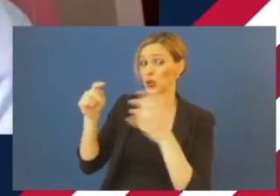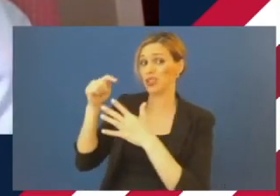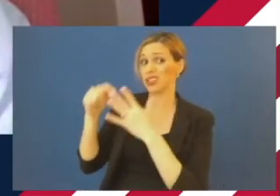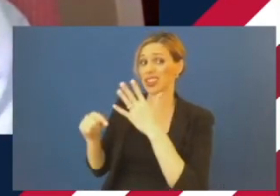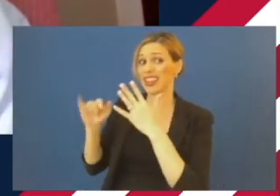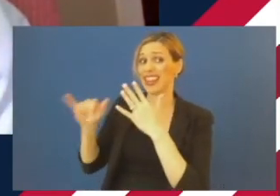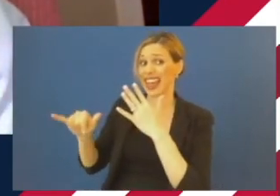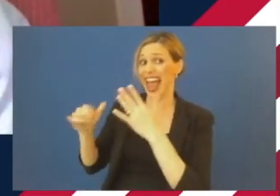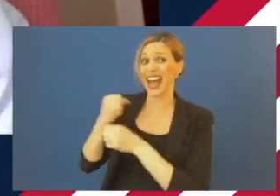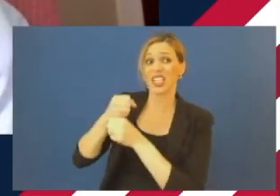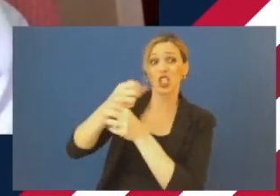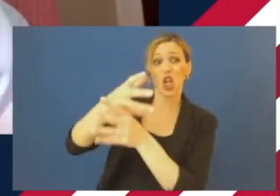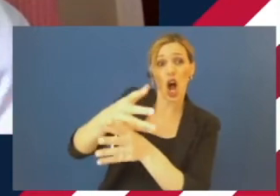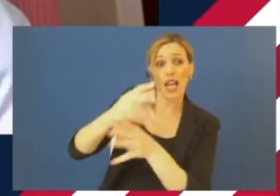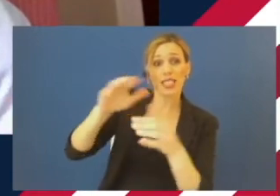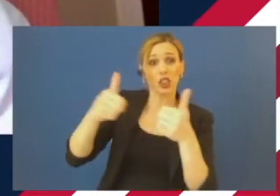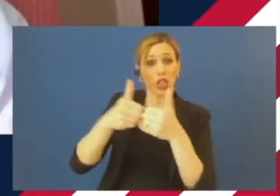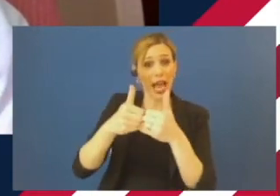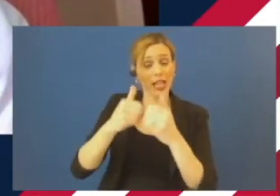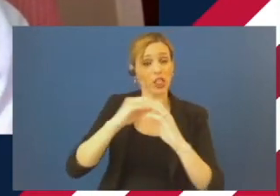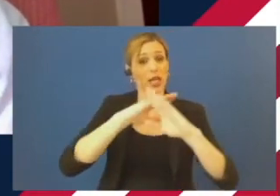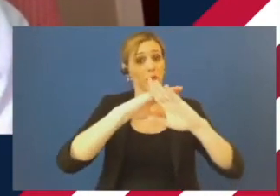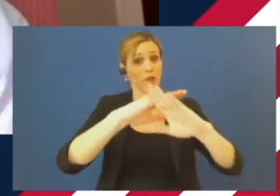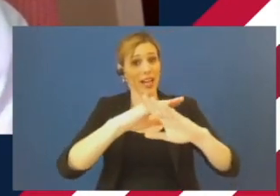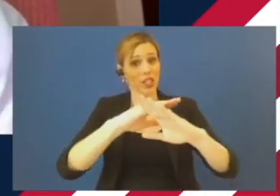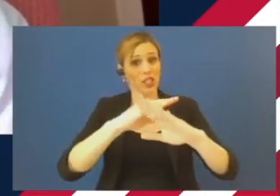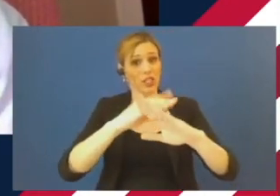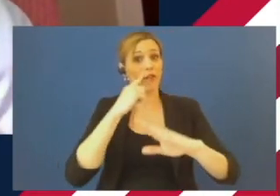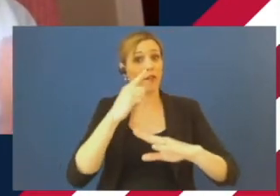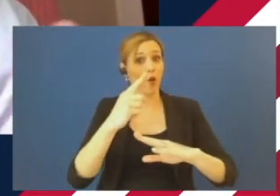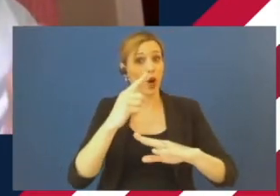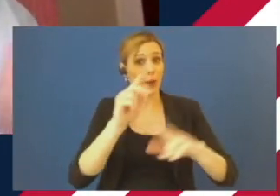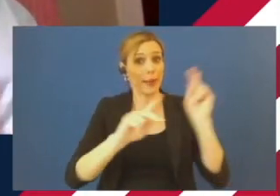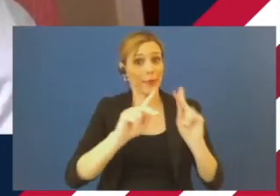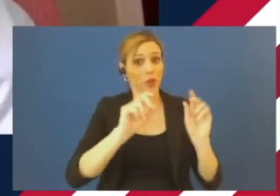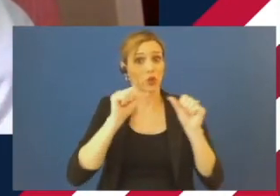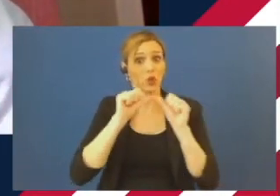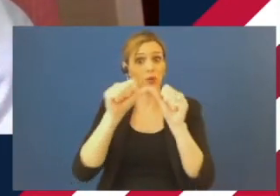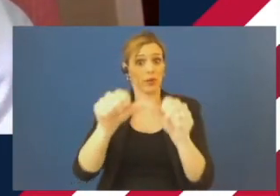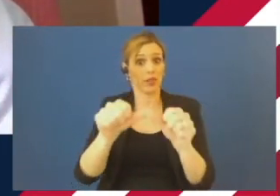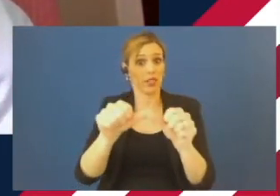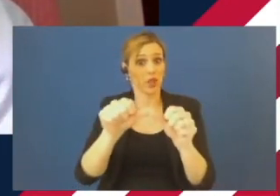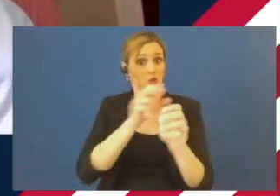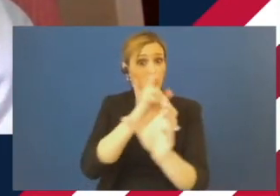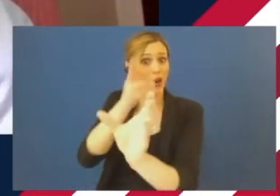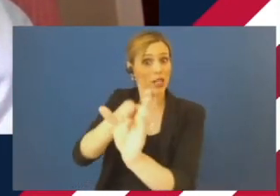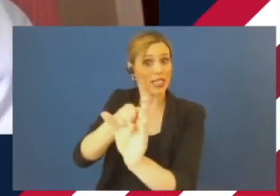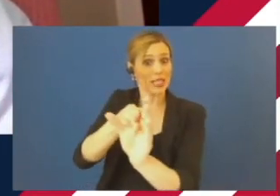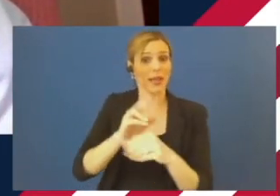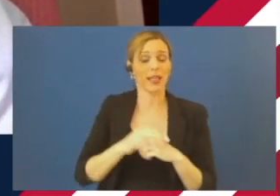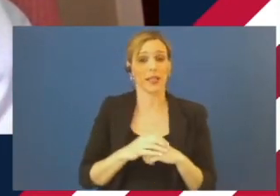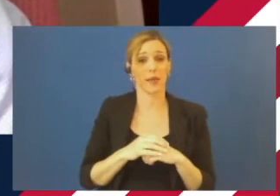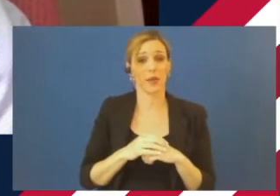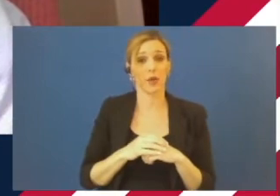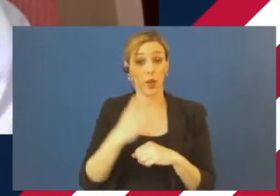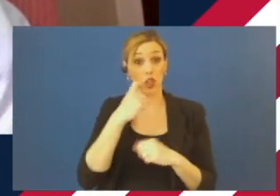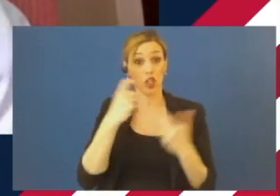think about, we're just a few weeks past Juneteenth,